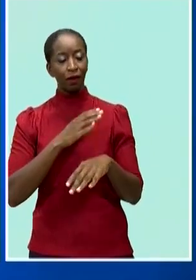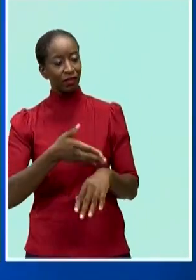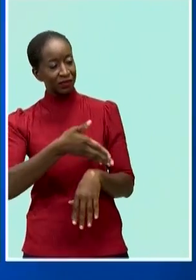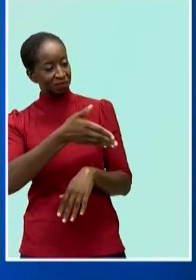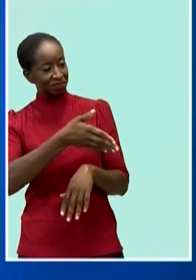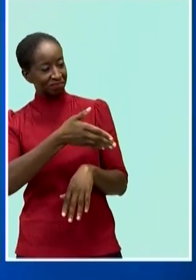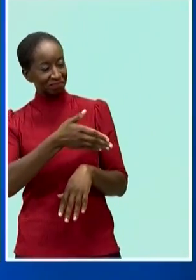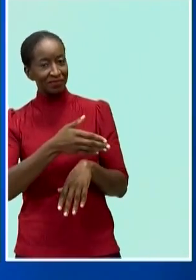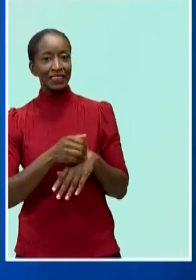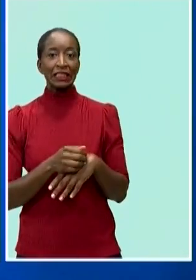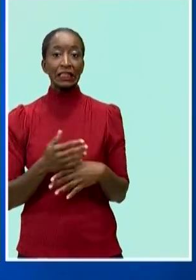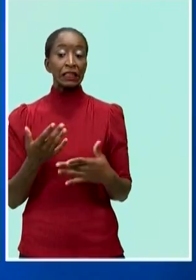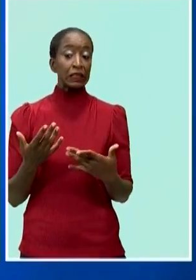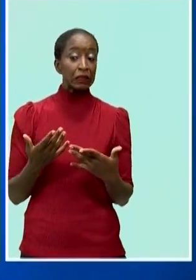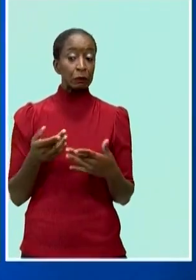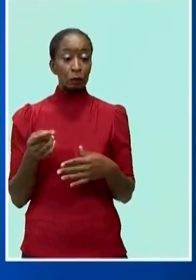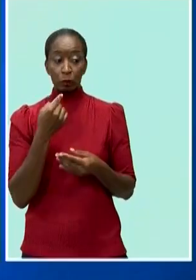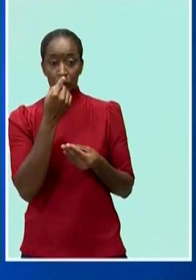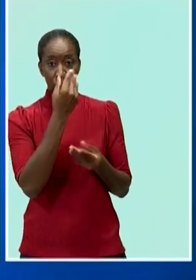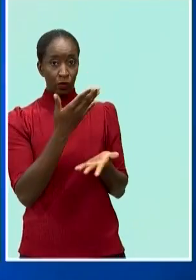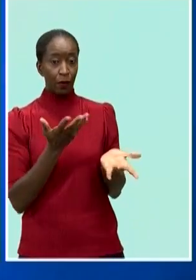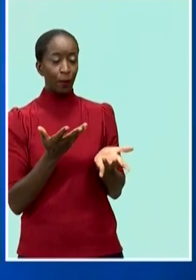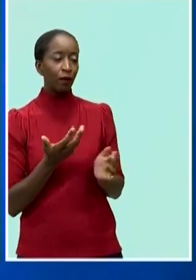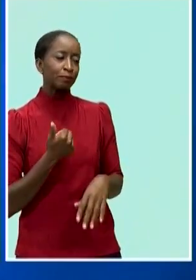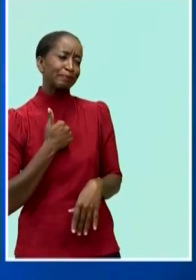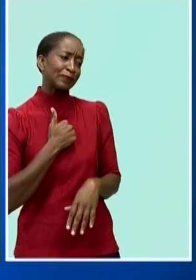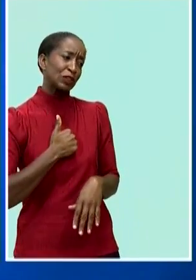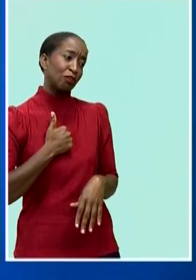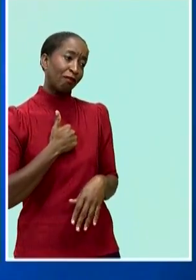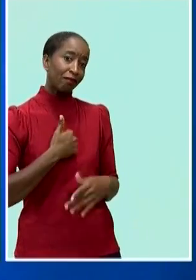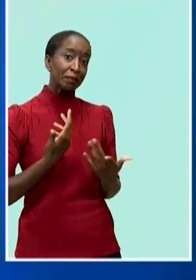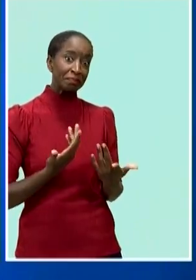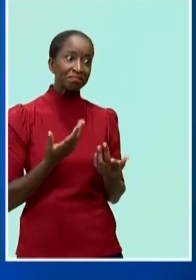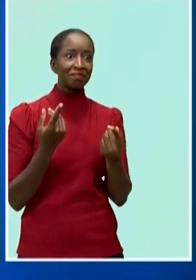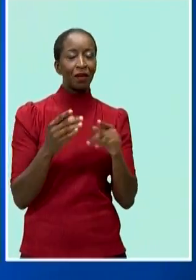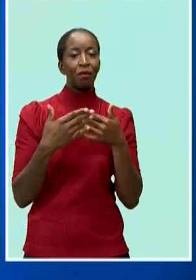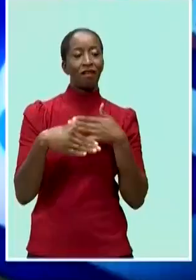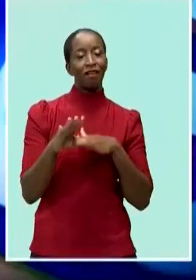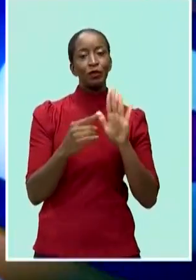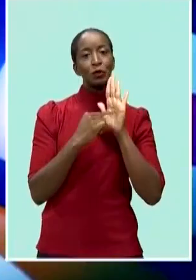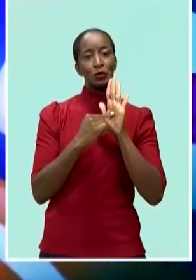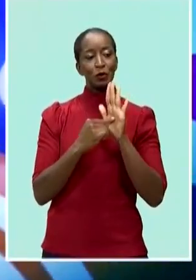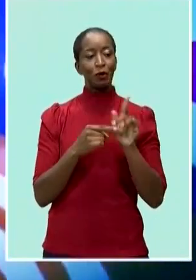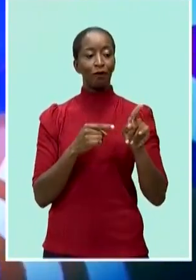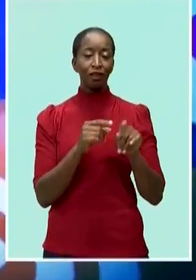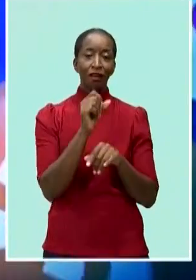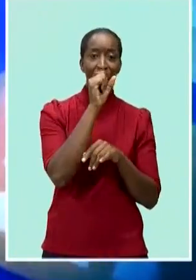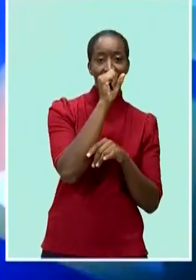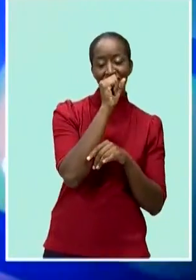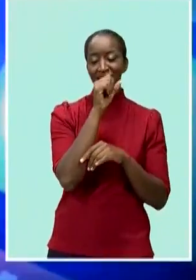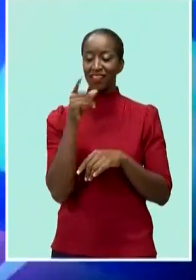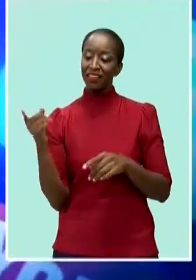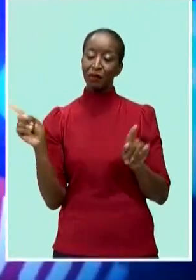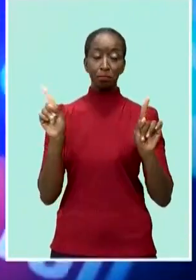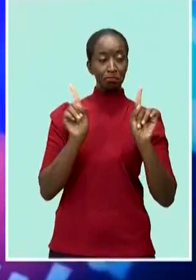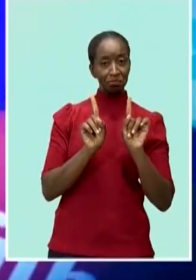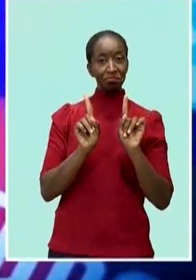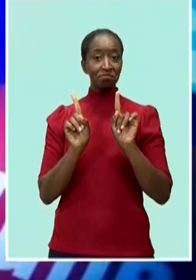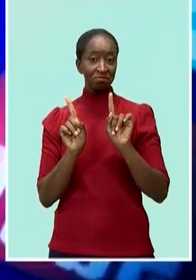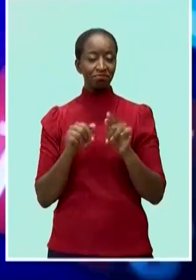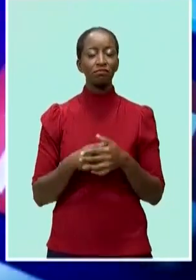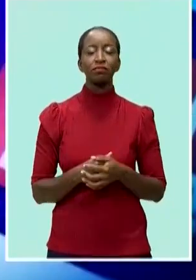reportedly apologized and even joined Buju Banton on stage during the show. Now, the long Easter weekend gave